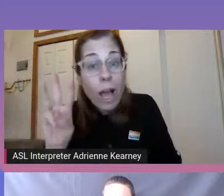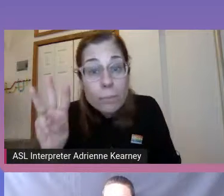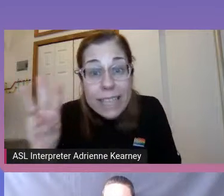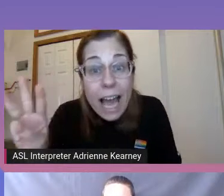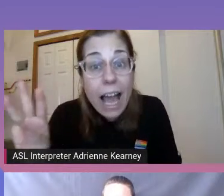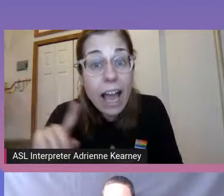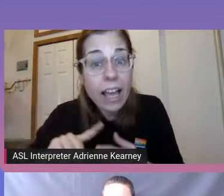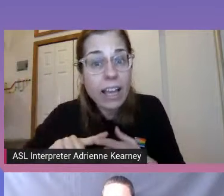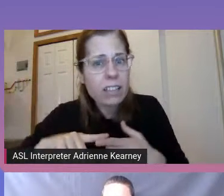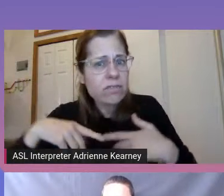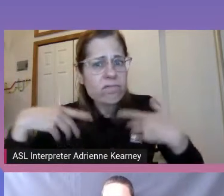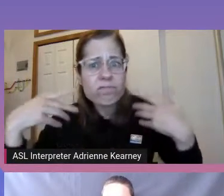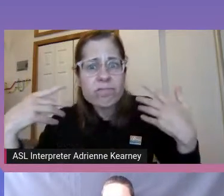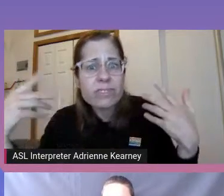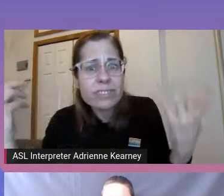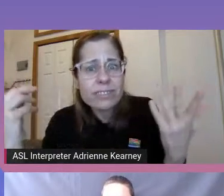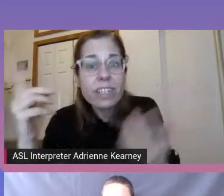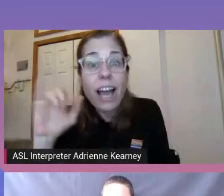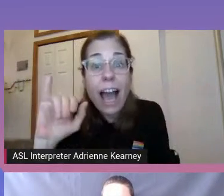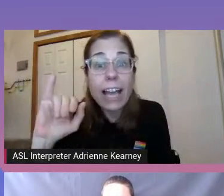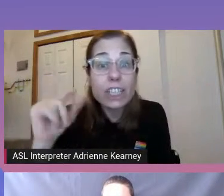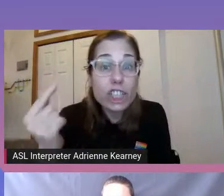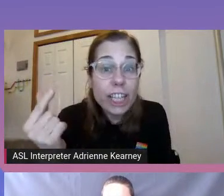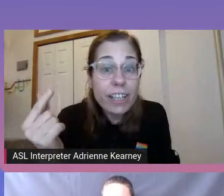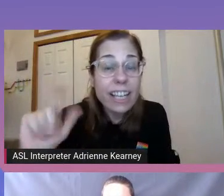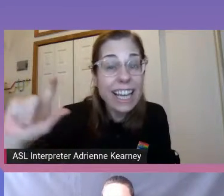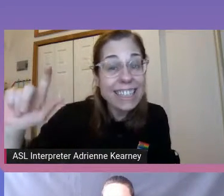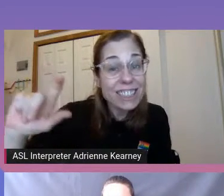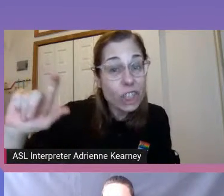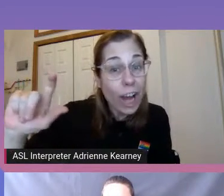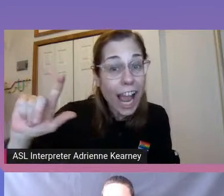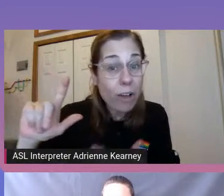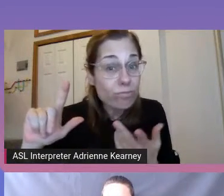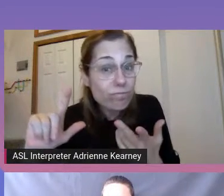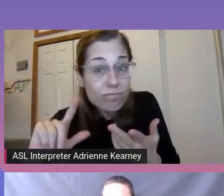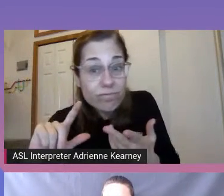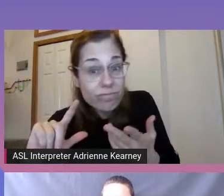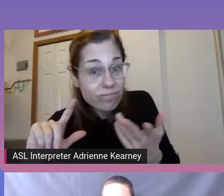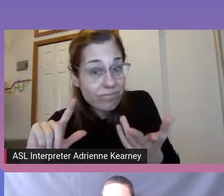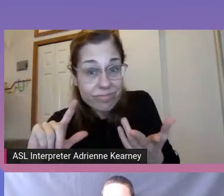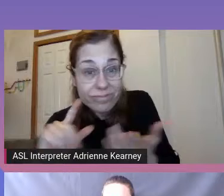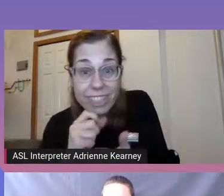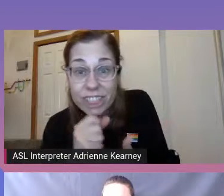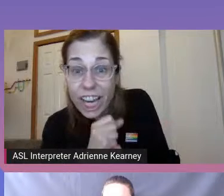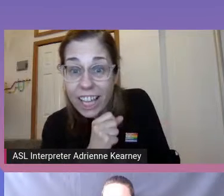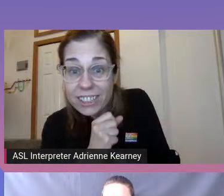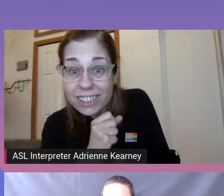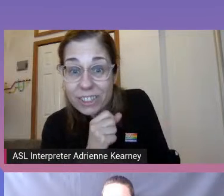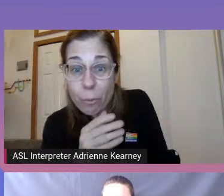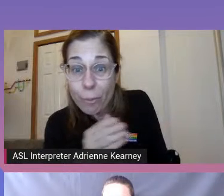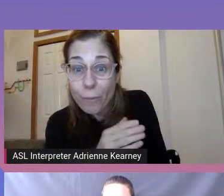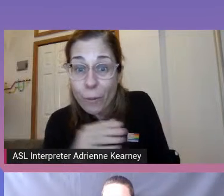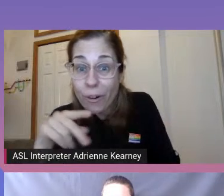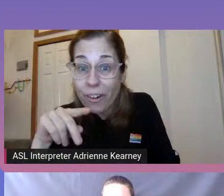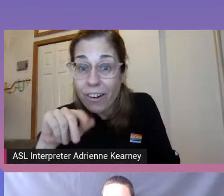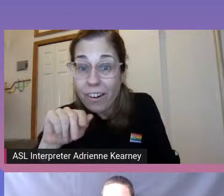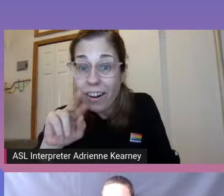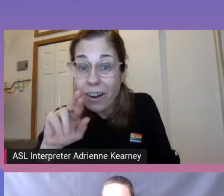your IG handler, anything that you want to say, there's a chance before Patrick. And I think he should be here any moment.